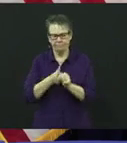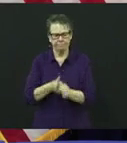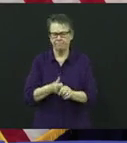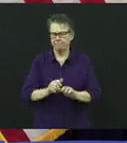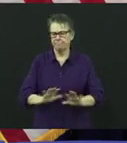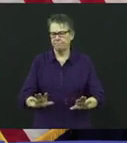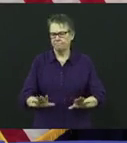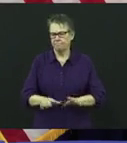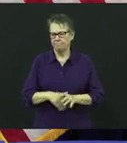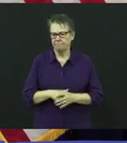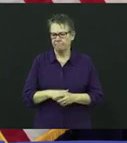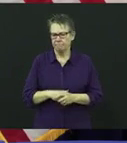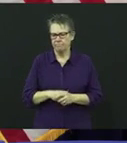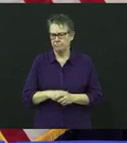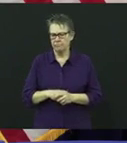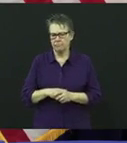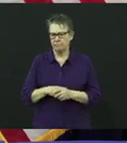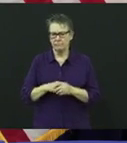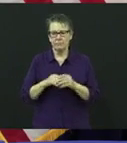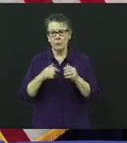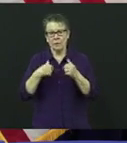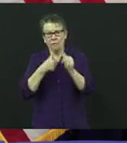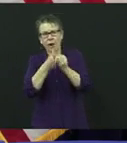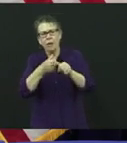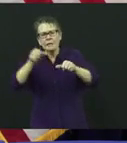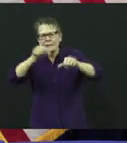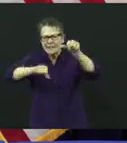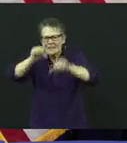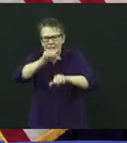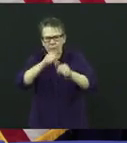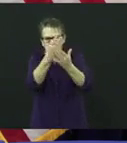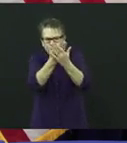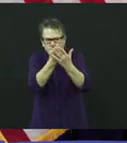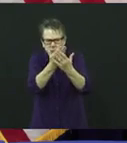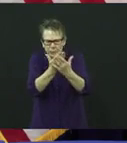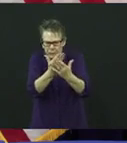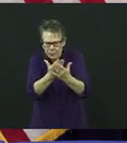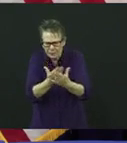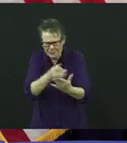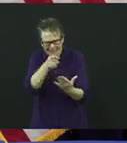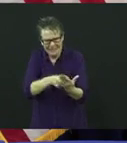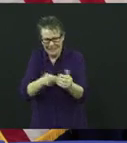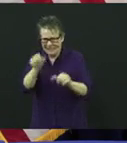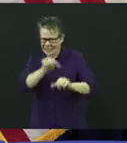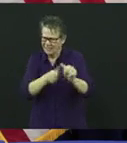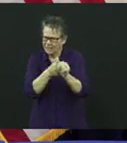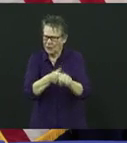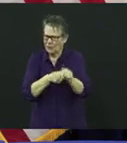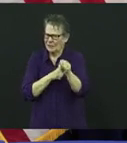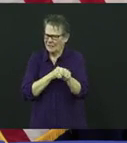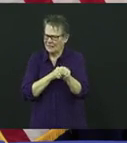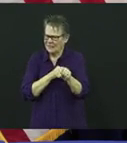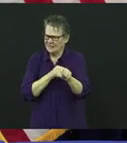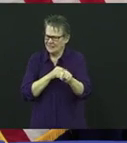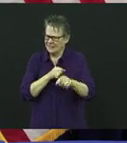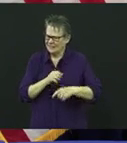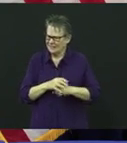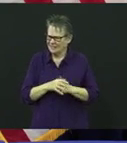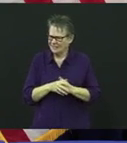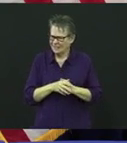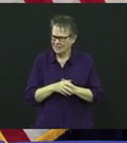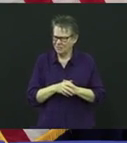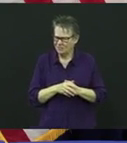ahead of this, but we really took our most draconian steps on Saturday. That's only 3 days ago. We need a